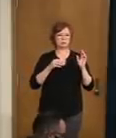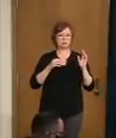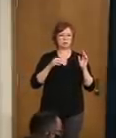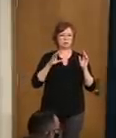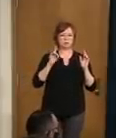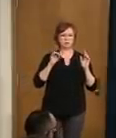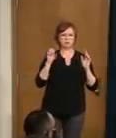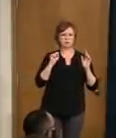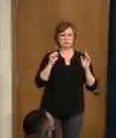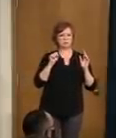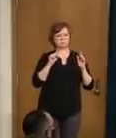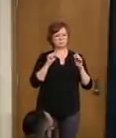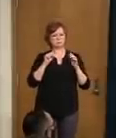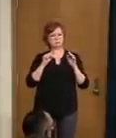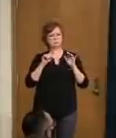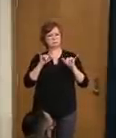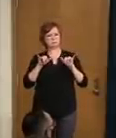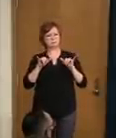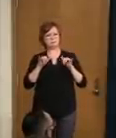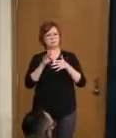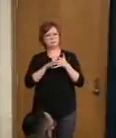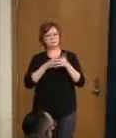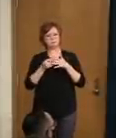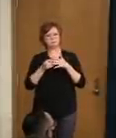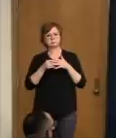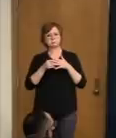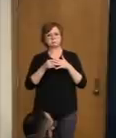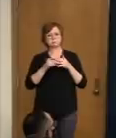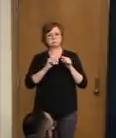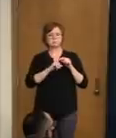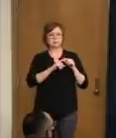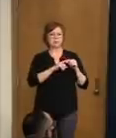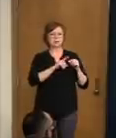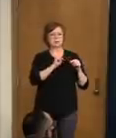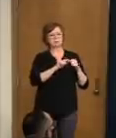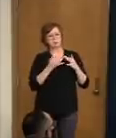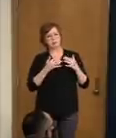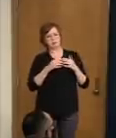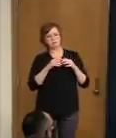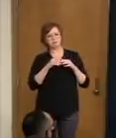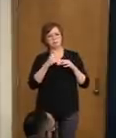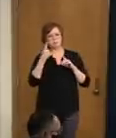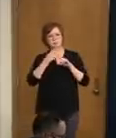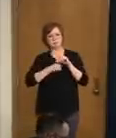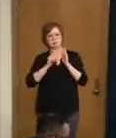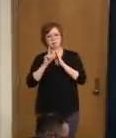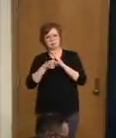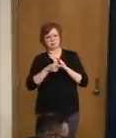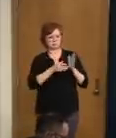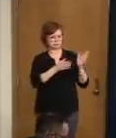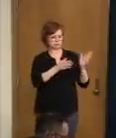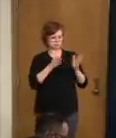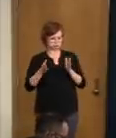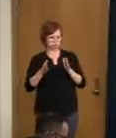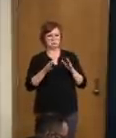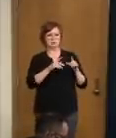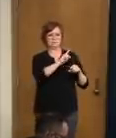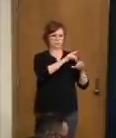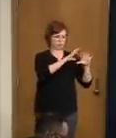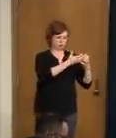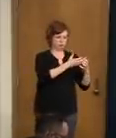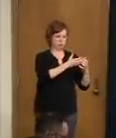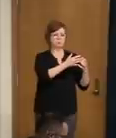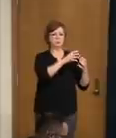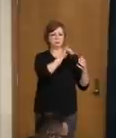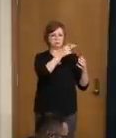the completion of the second doses in some cases may be happening in March. For those who are sequenced first, the second doses may still be happening in March, but then by